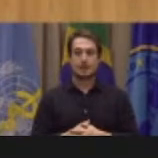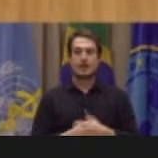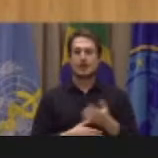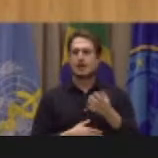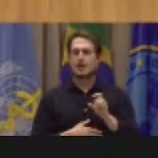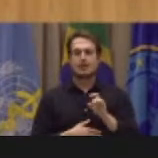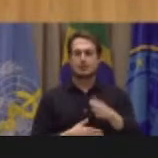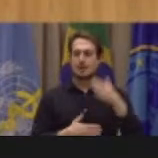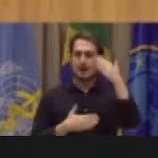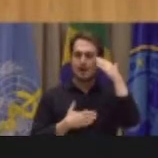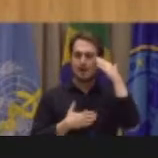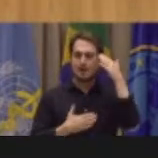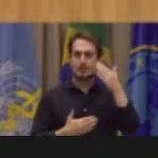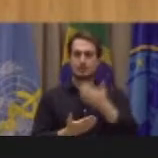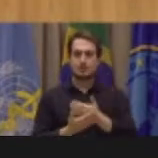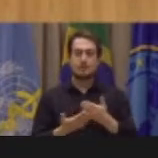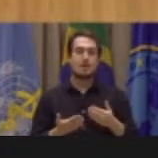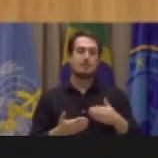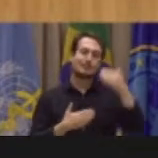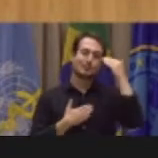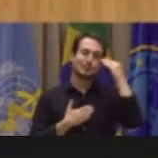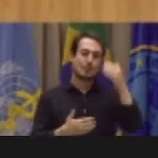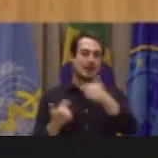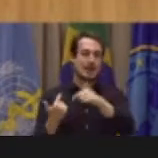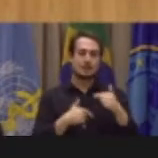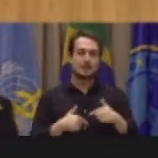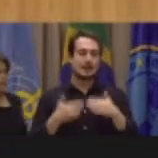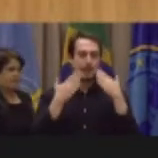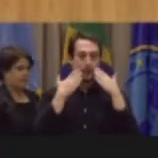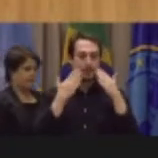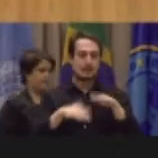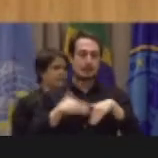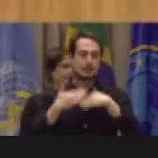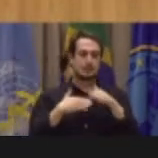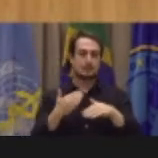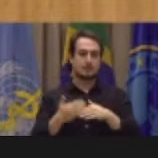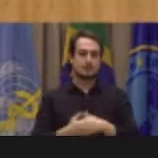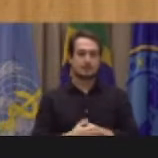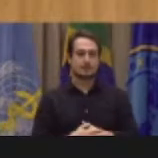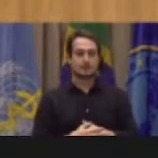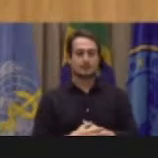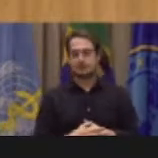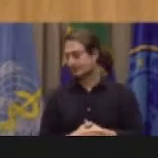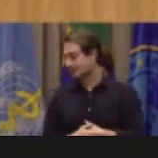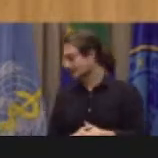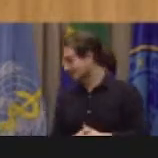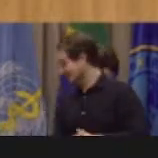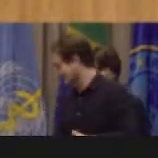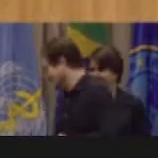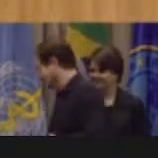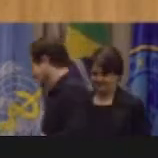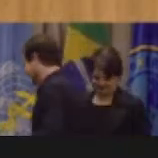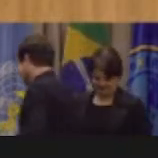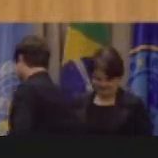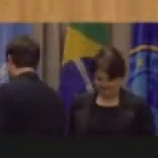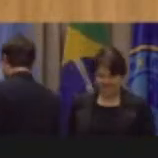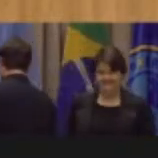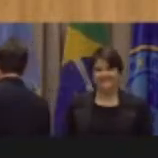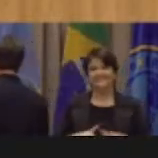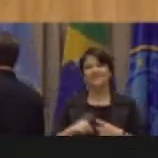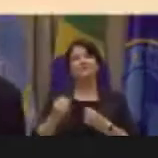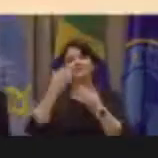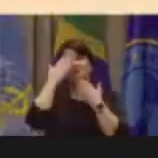So I would just like to thank you. Thank you for the work that was developed these